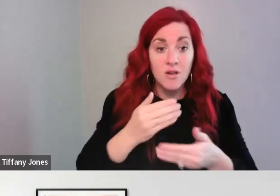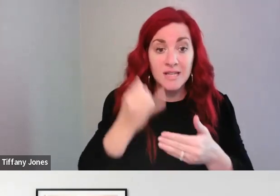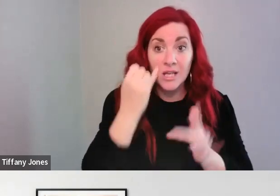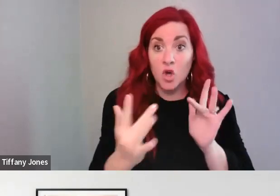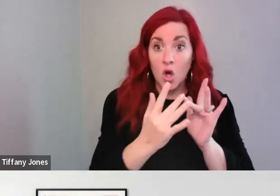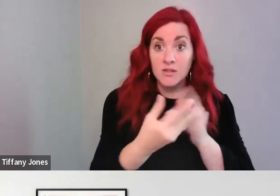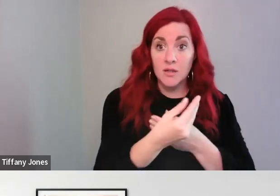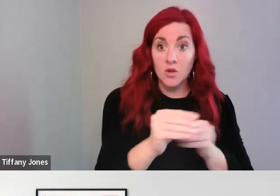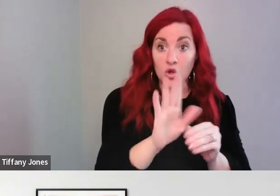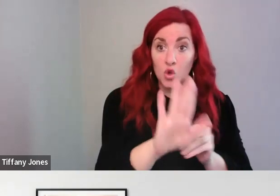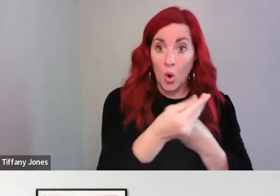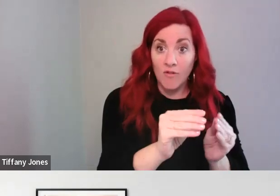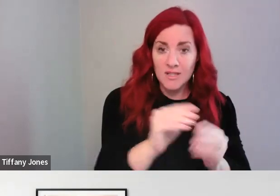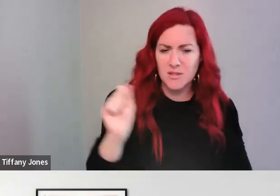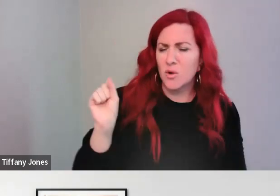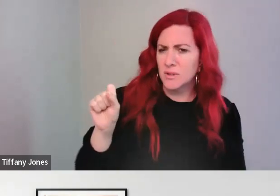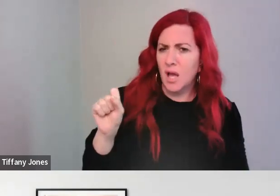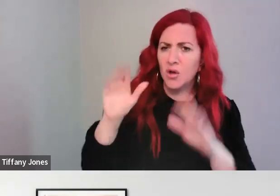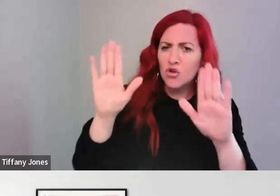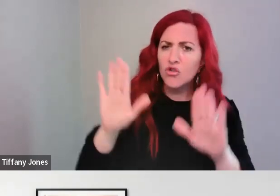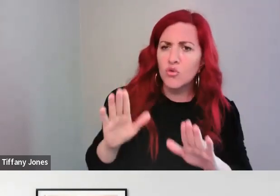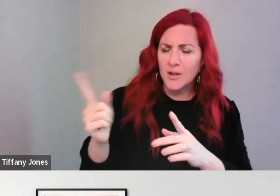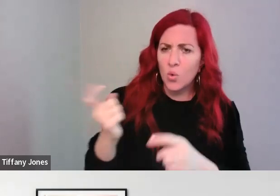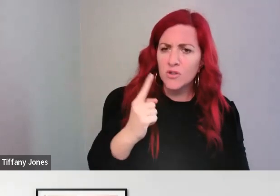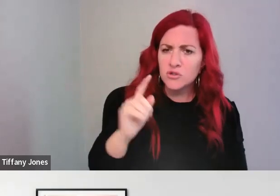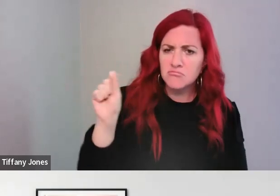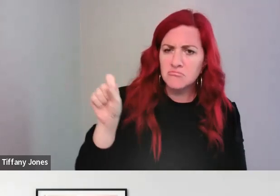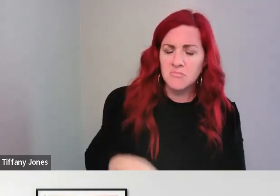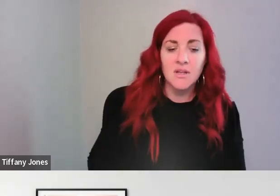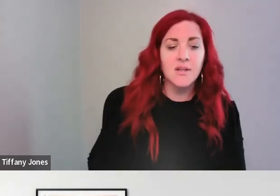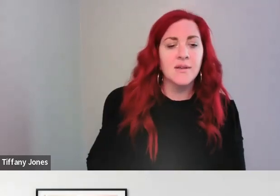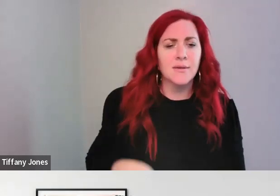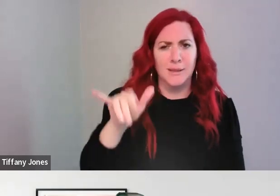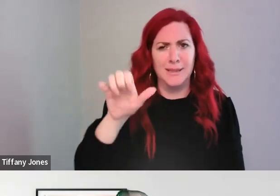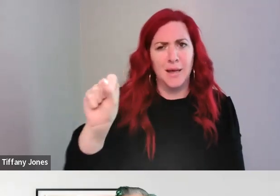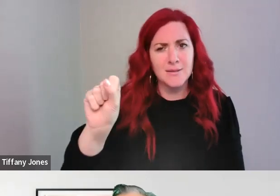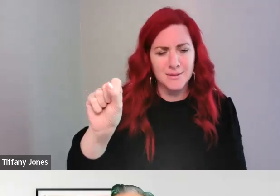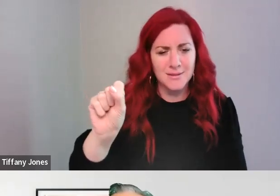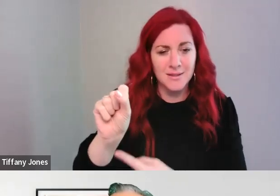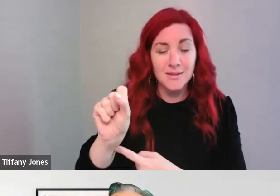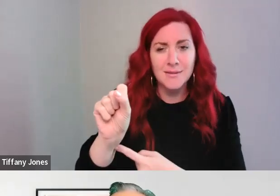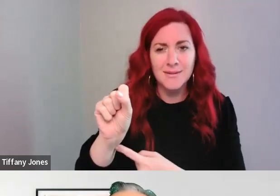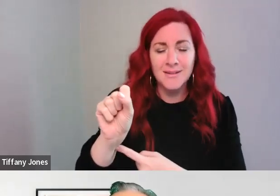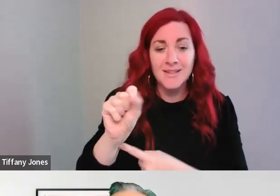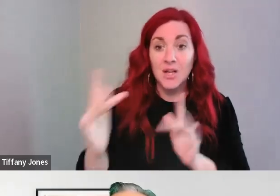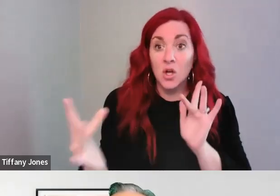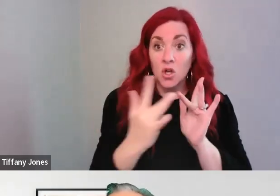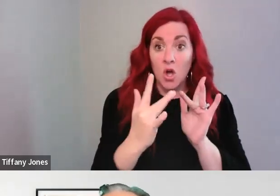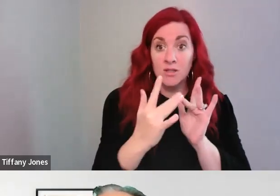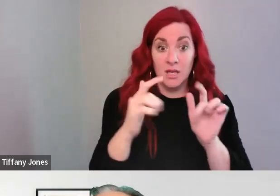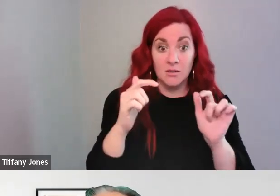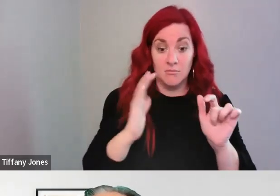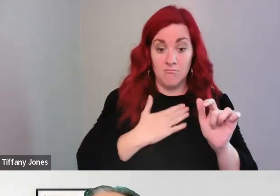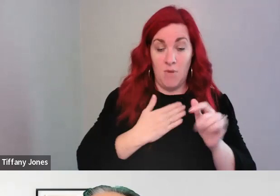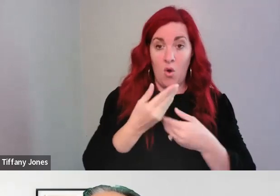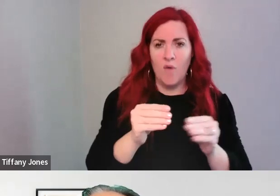your office? Yeah, great question. So yes, we, so when you contact our office, I think I put